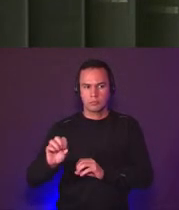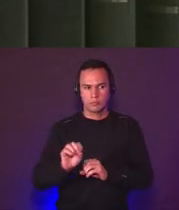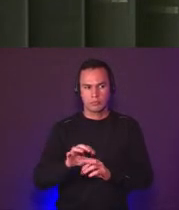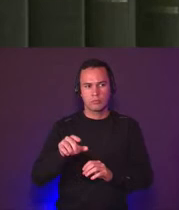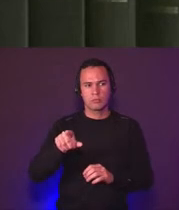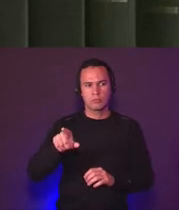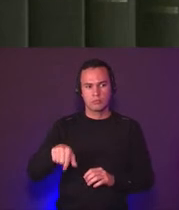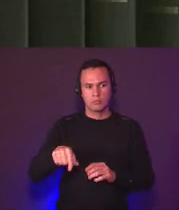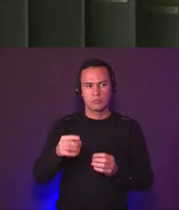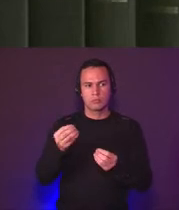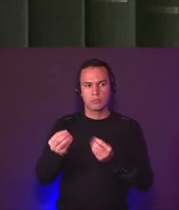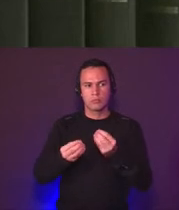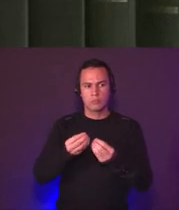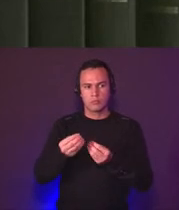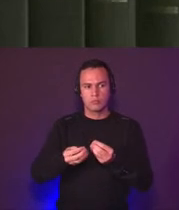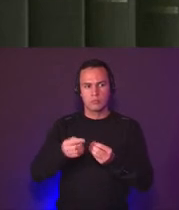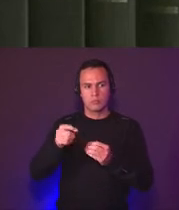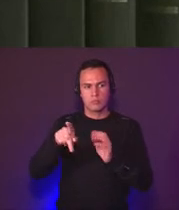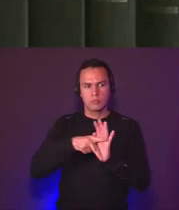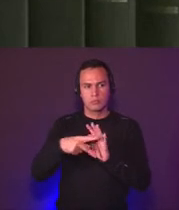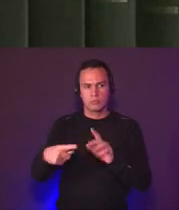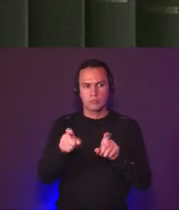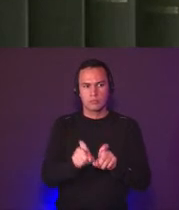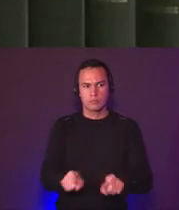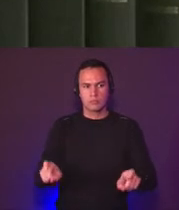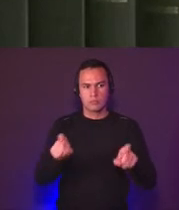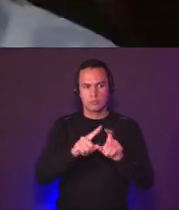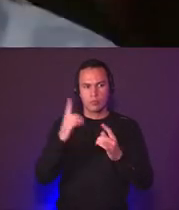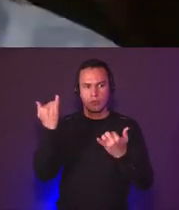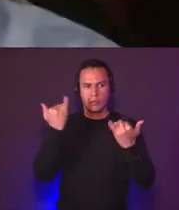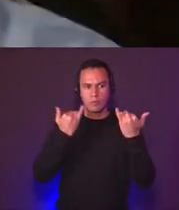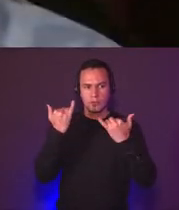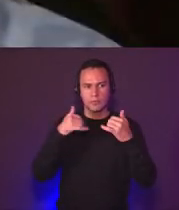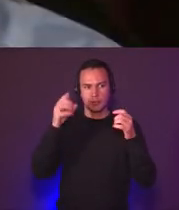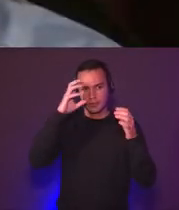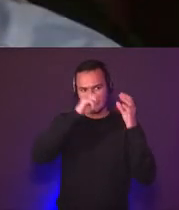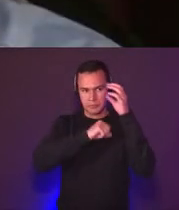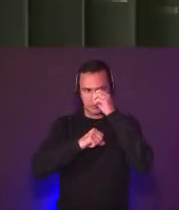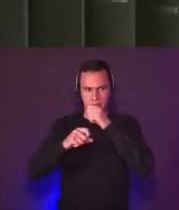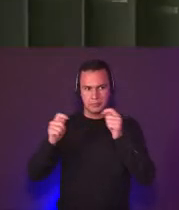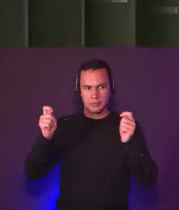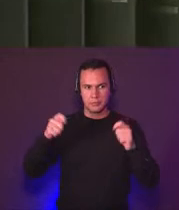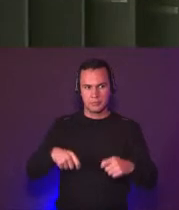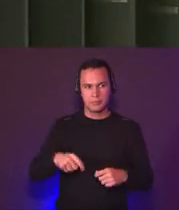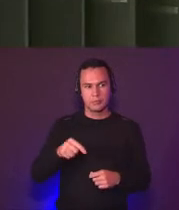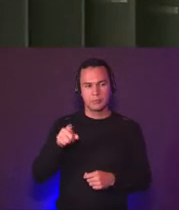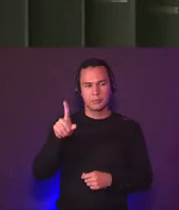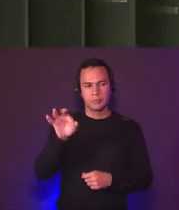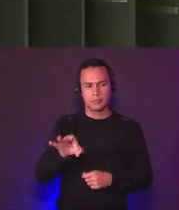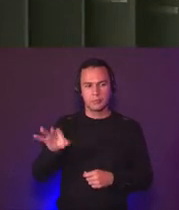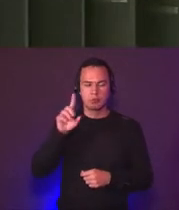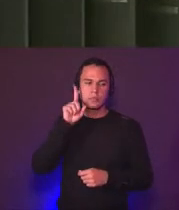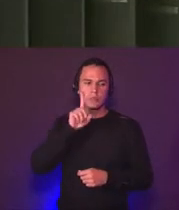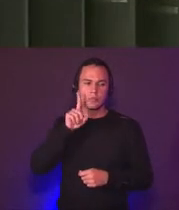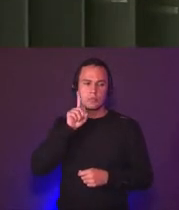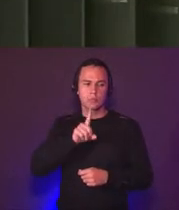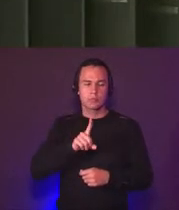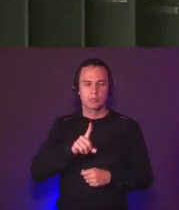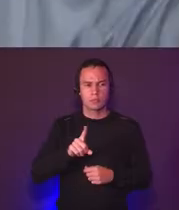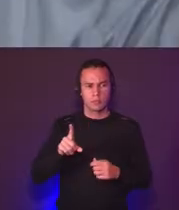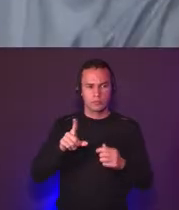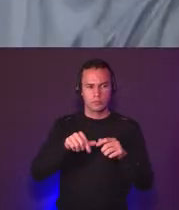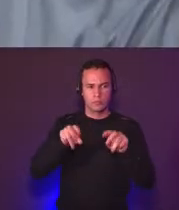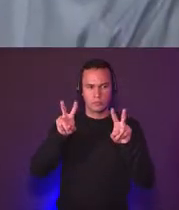because it was possible with this higher level language called Harvard Data Text. And that was really the genesis of precision